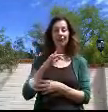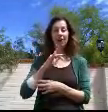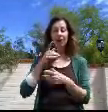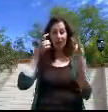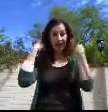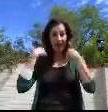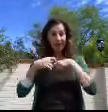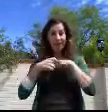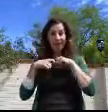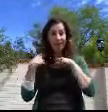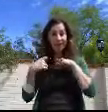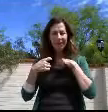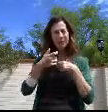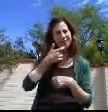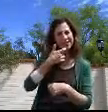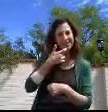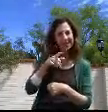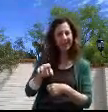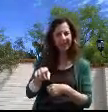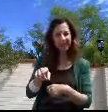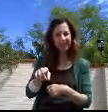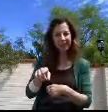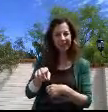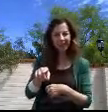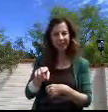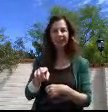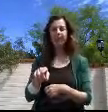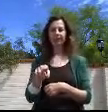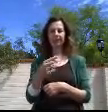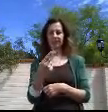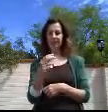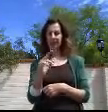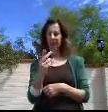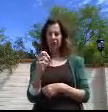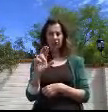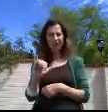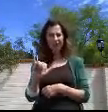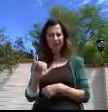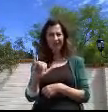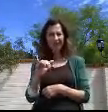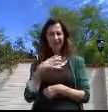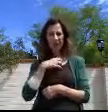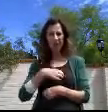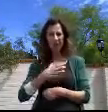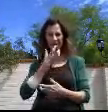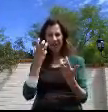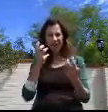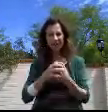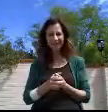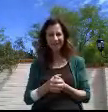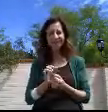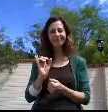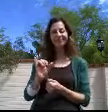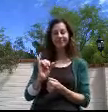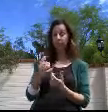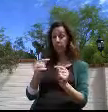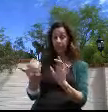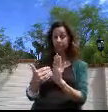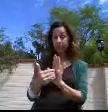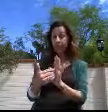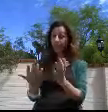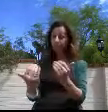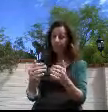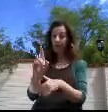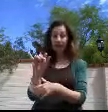and her little handkerchief. And what does her handkerchief say? Hangry. You're hangry. All right. You want to do it